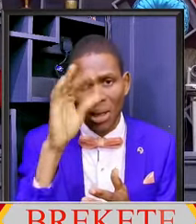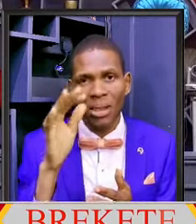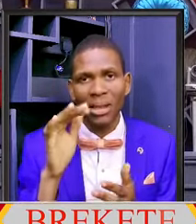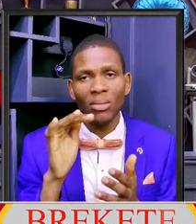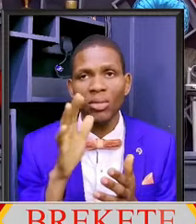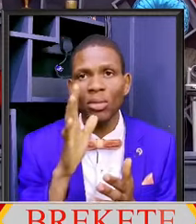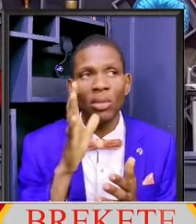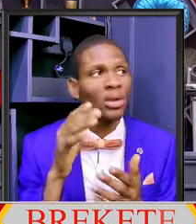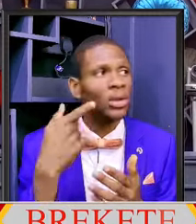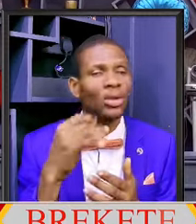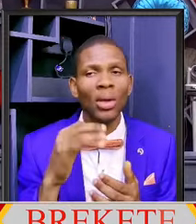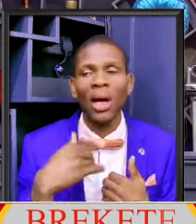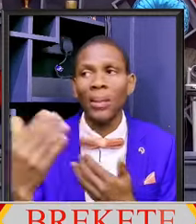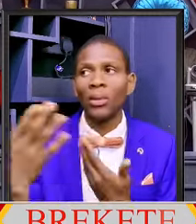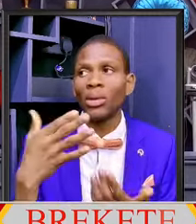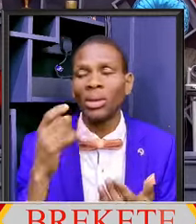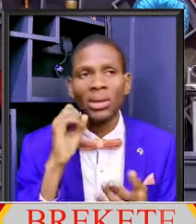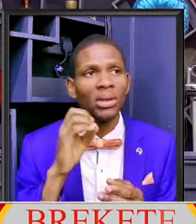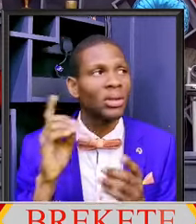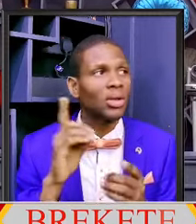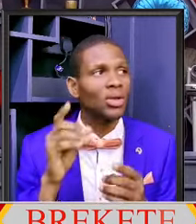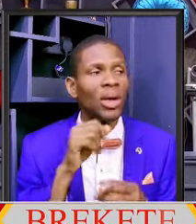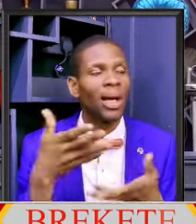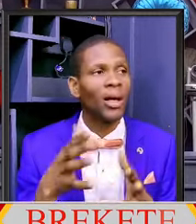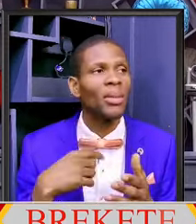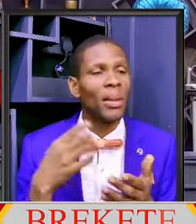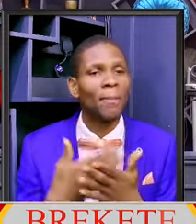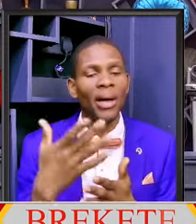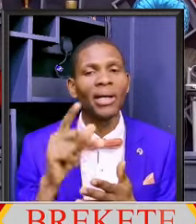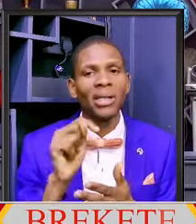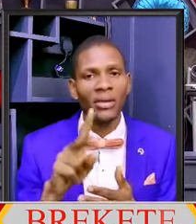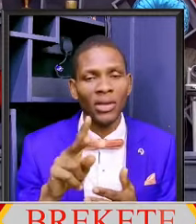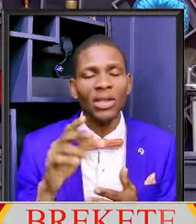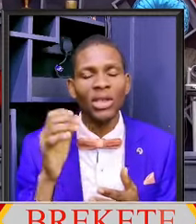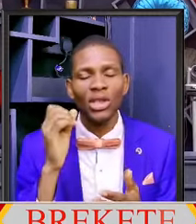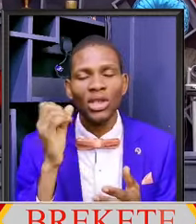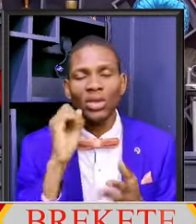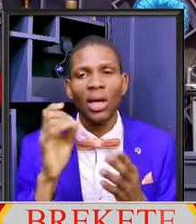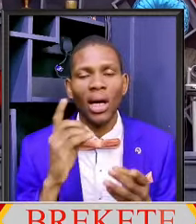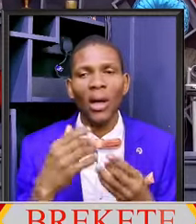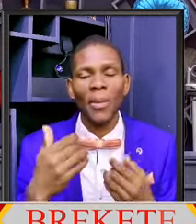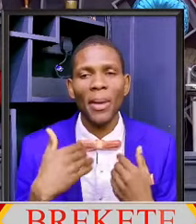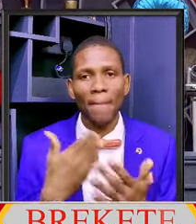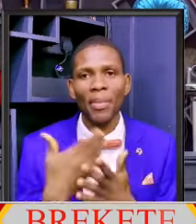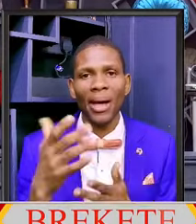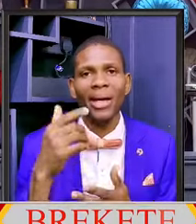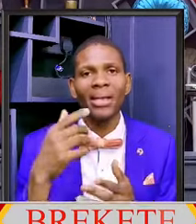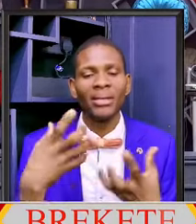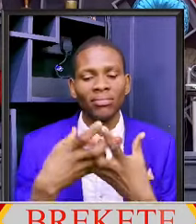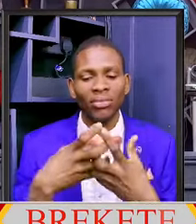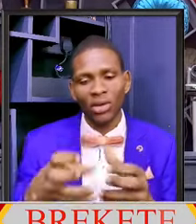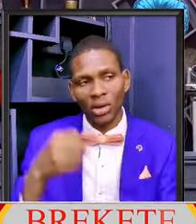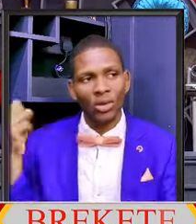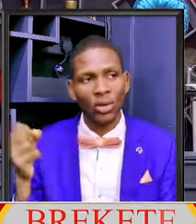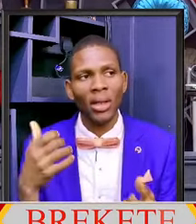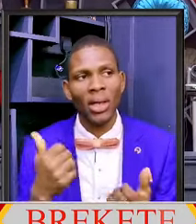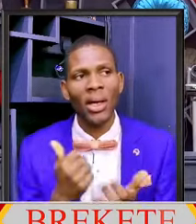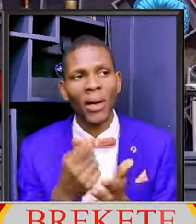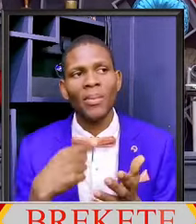her more. She not allow me buy. She not allow me buy TV. She not allow me buy generator. Help me appreciate them now.